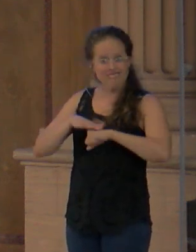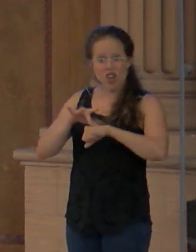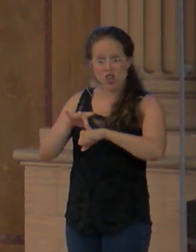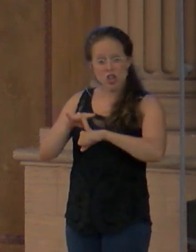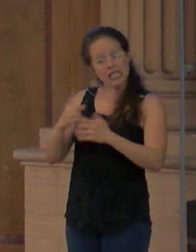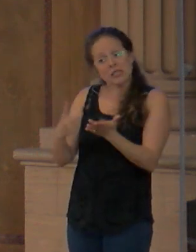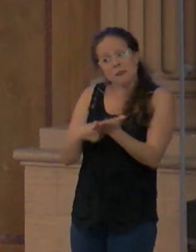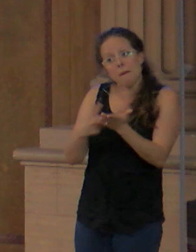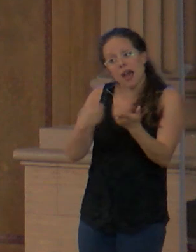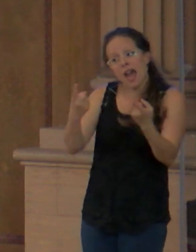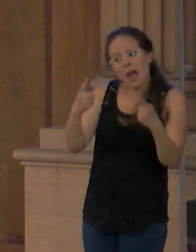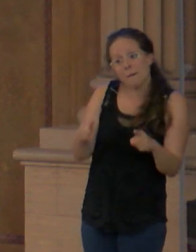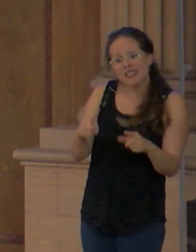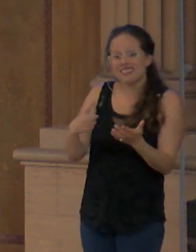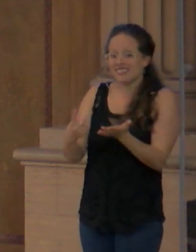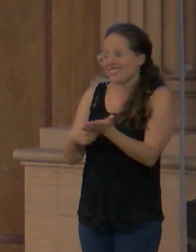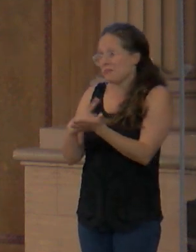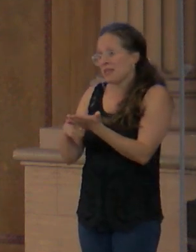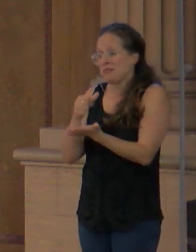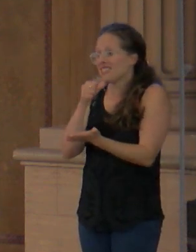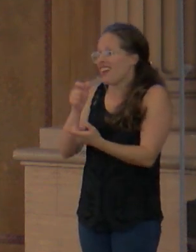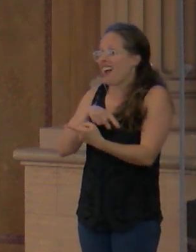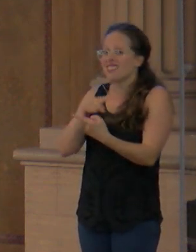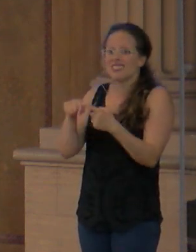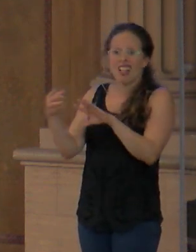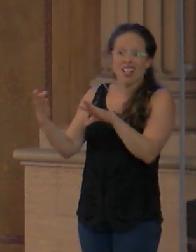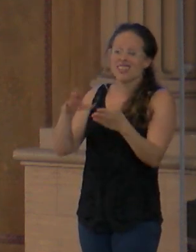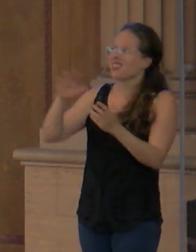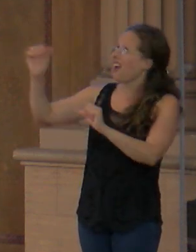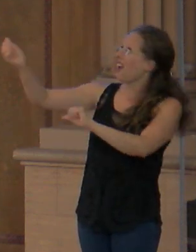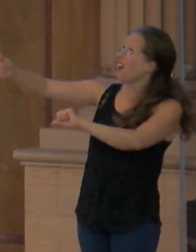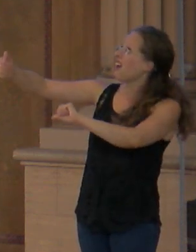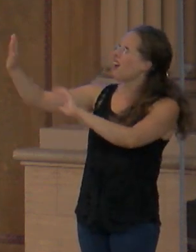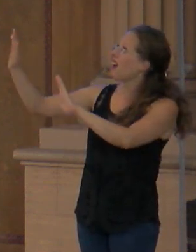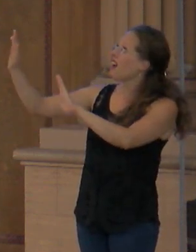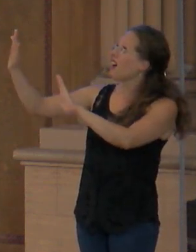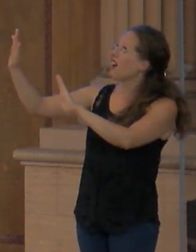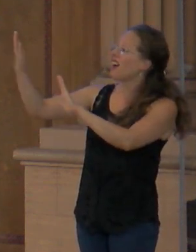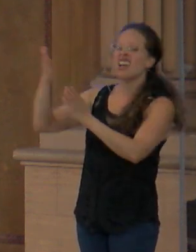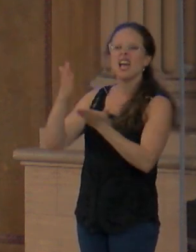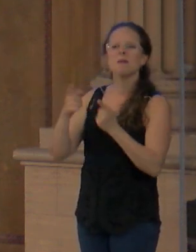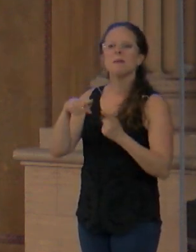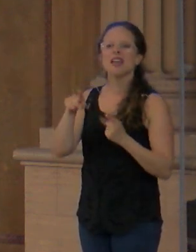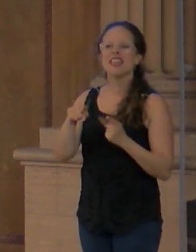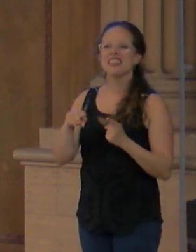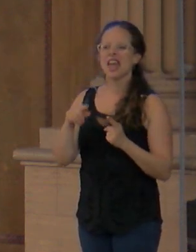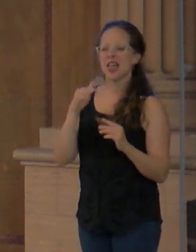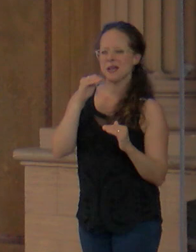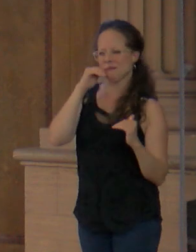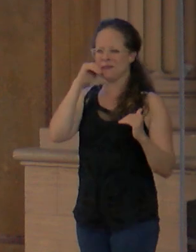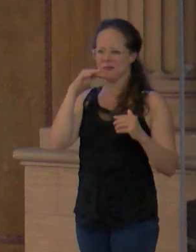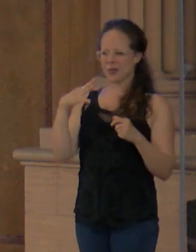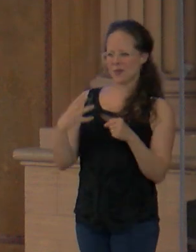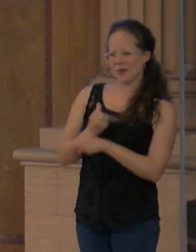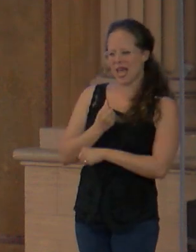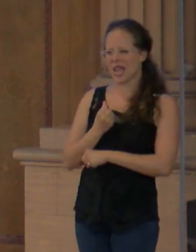does. Maybe that doesn't happen until they stand before him. And they may walk away with a smirk and a win in their mind.